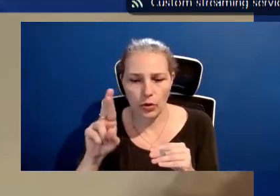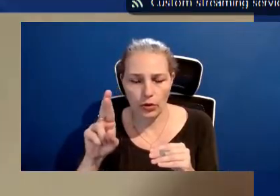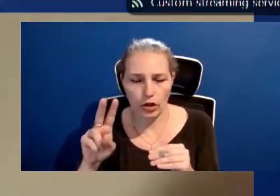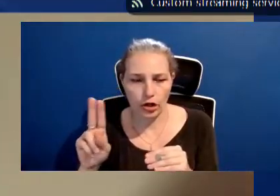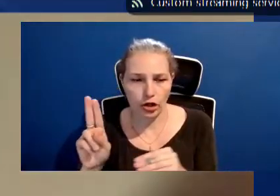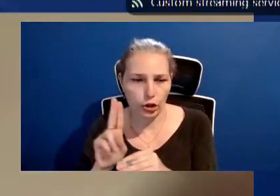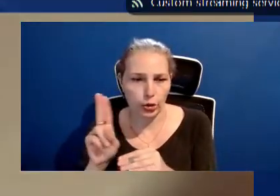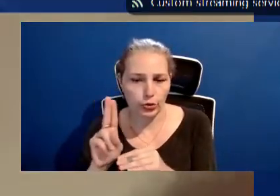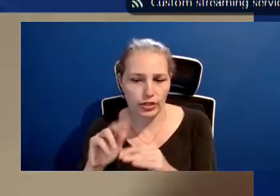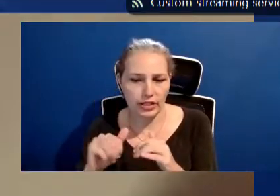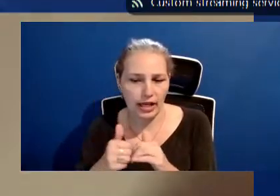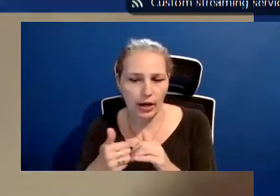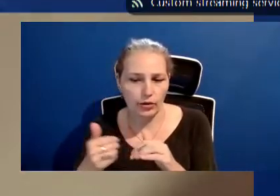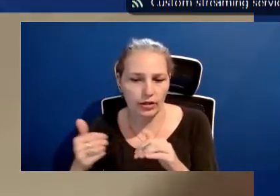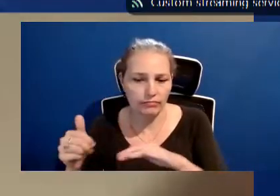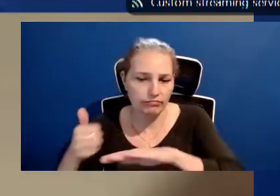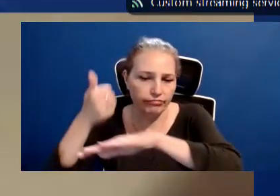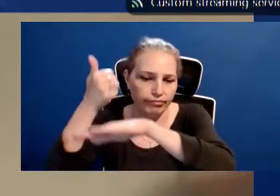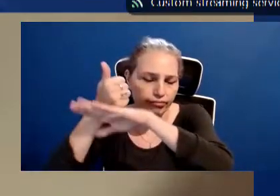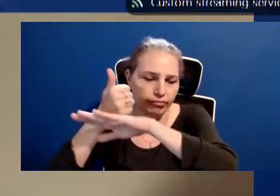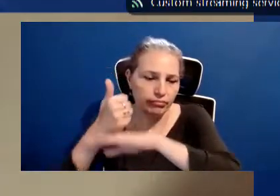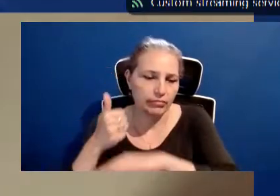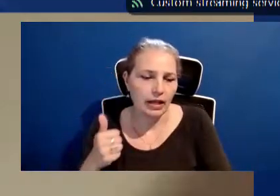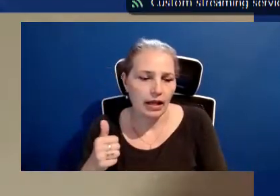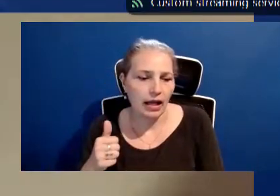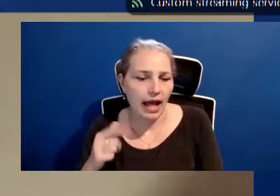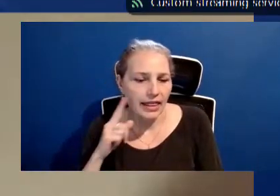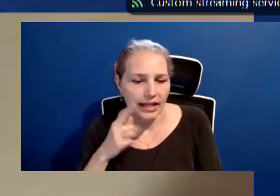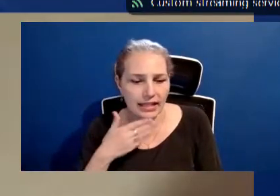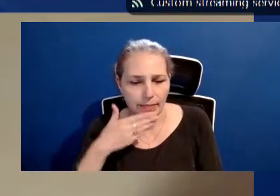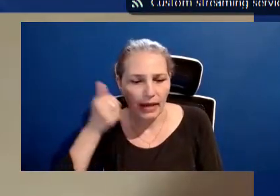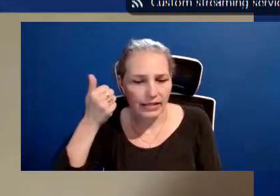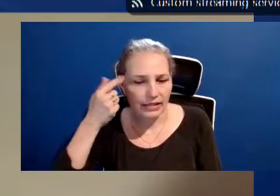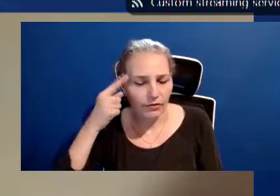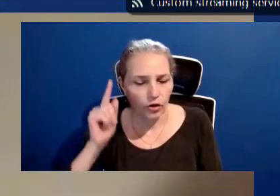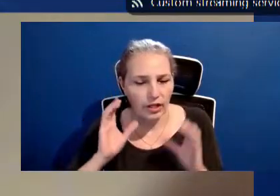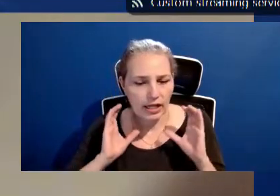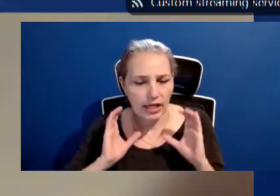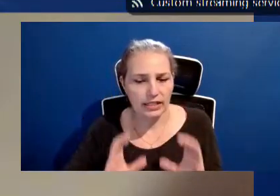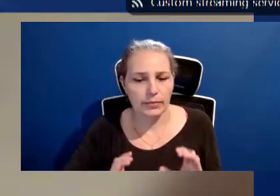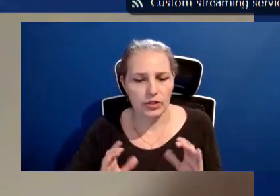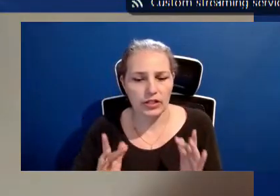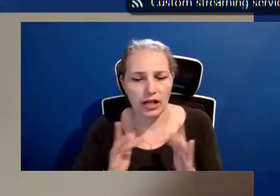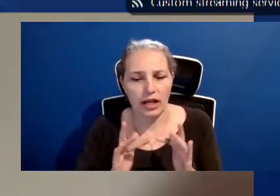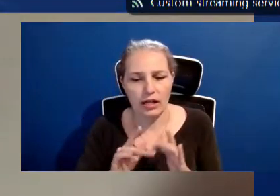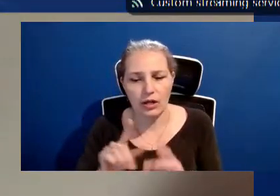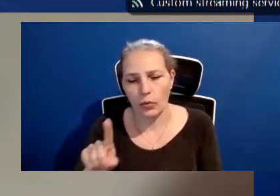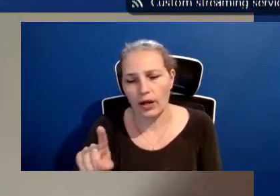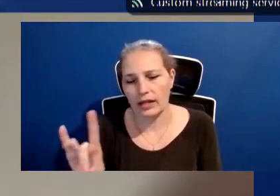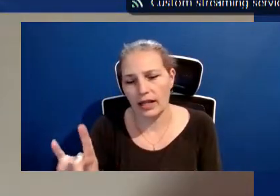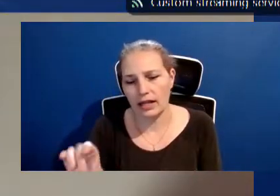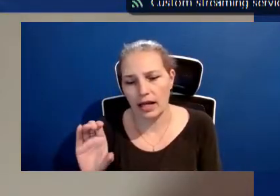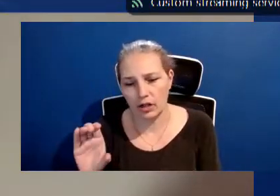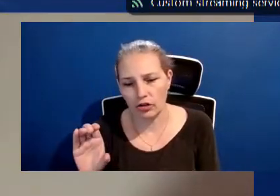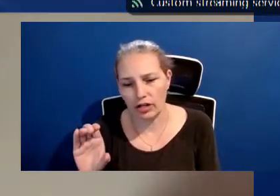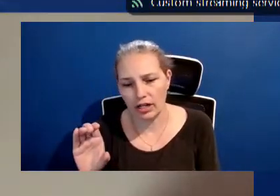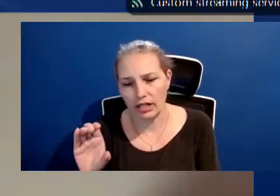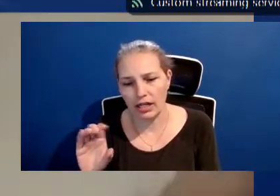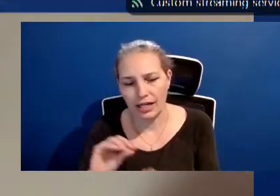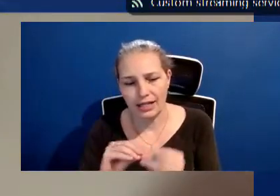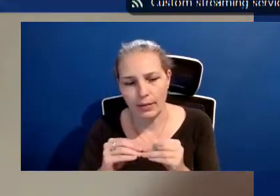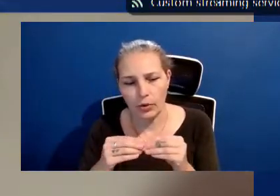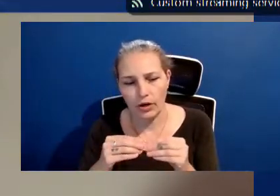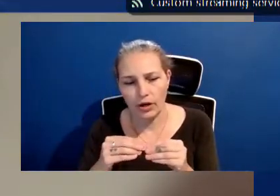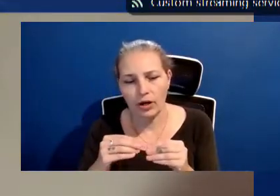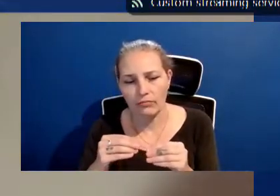application. It would probably be best for customers to call our 1-800 number, which I put in the chat,